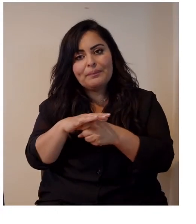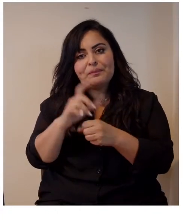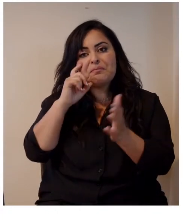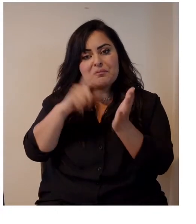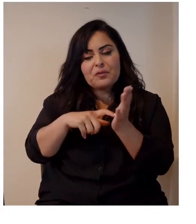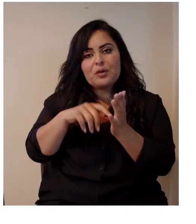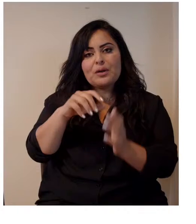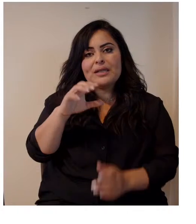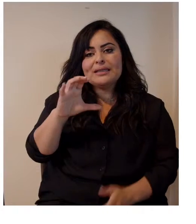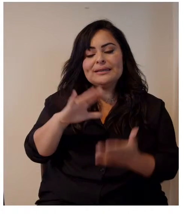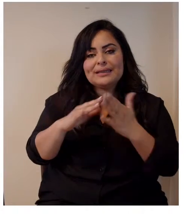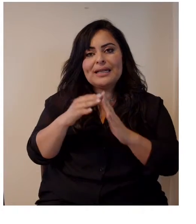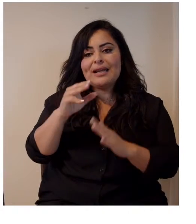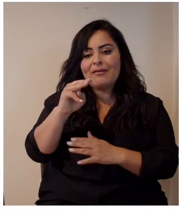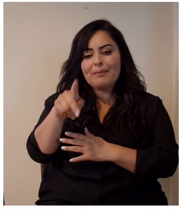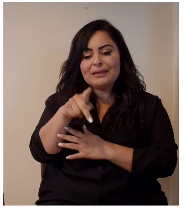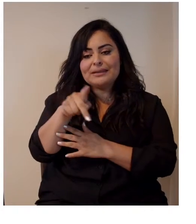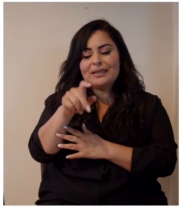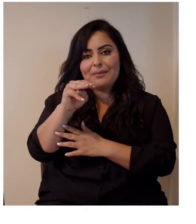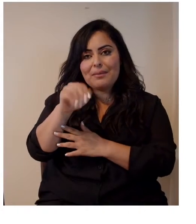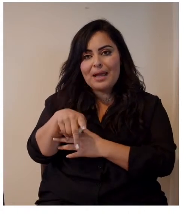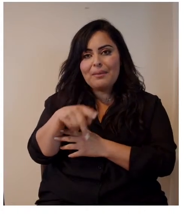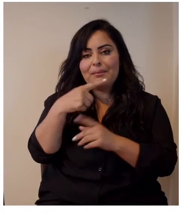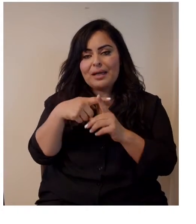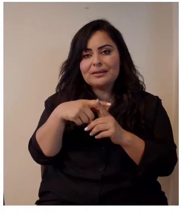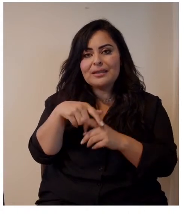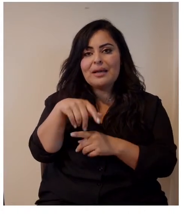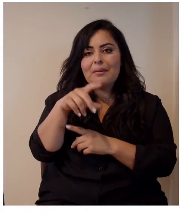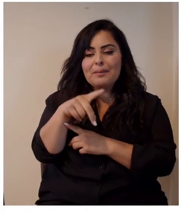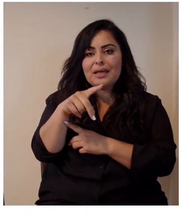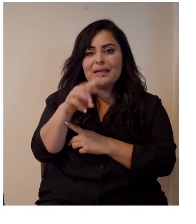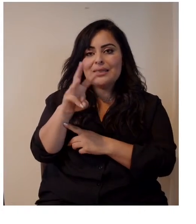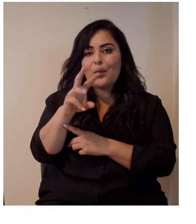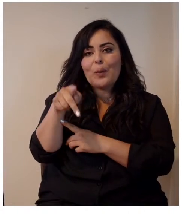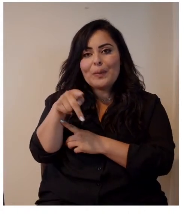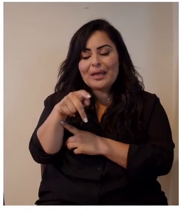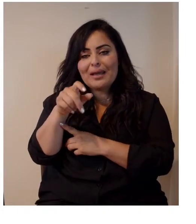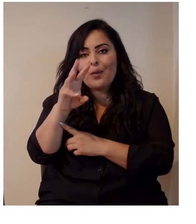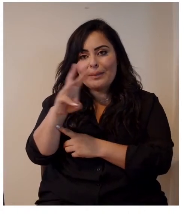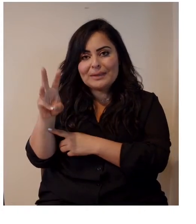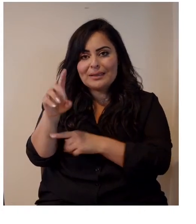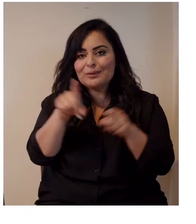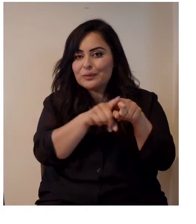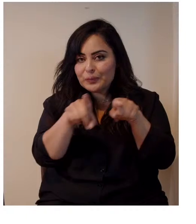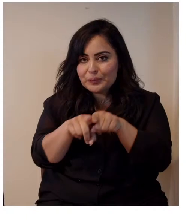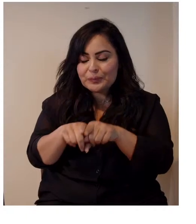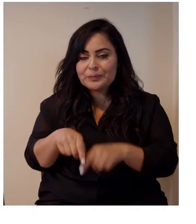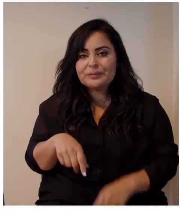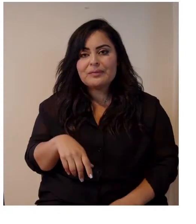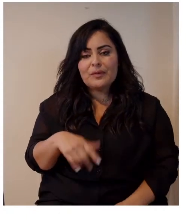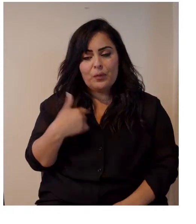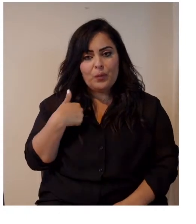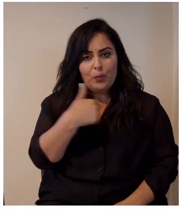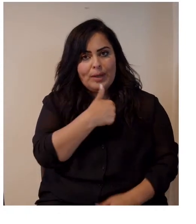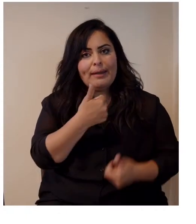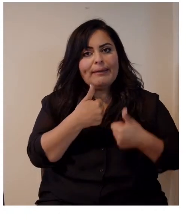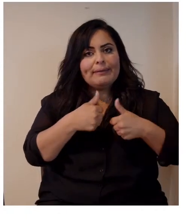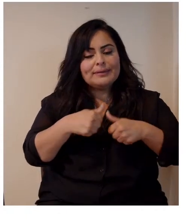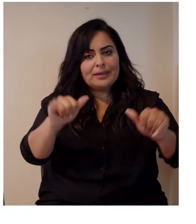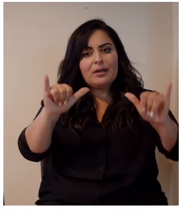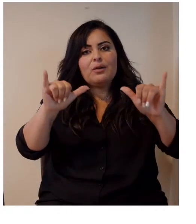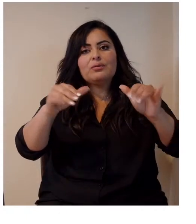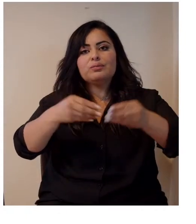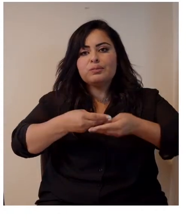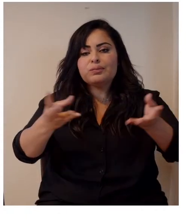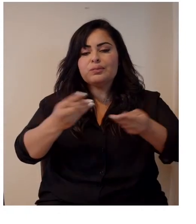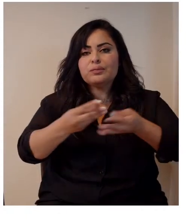of Pasadena's website as well as PWP website. We continued to distribute water to our community in